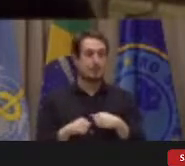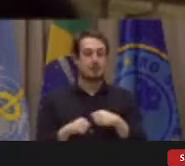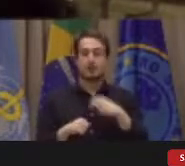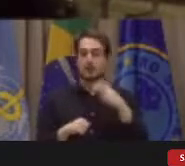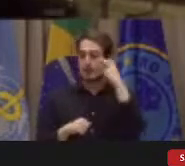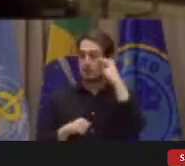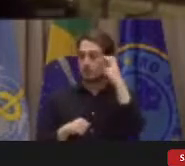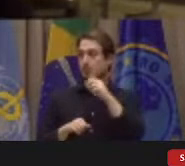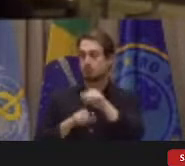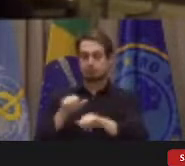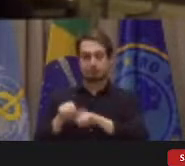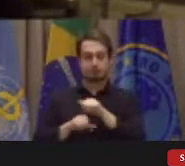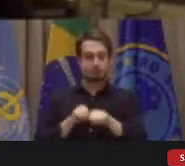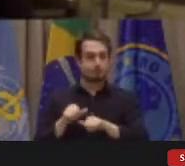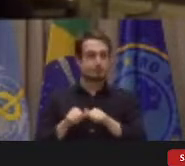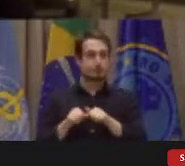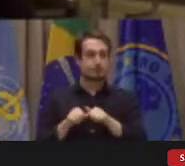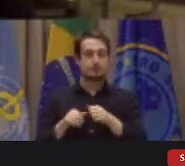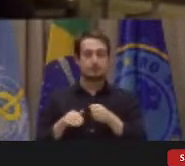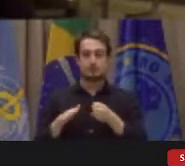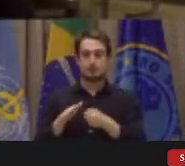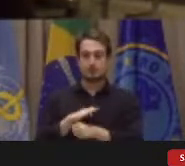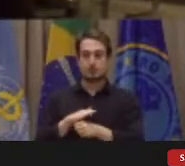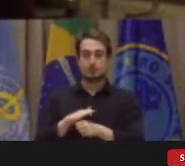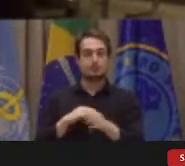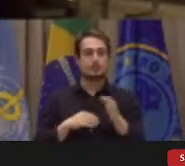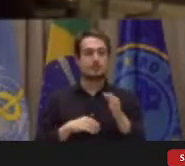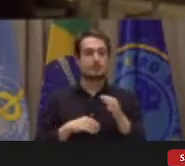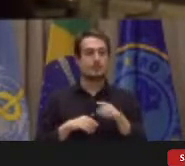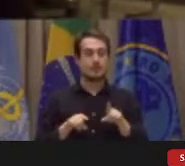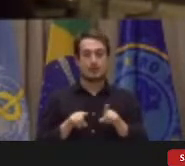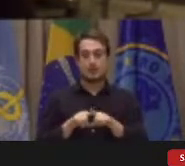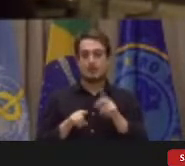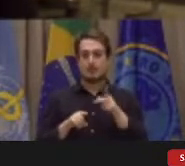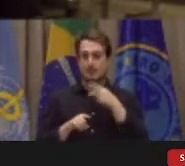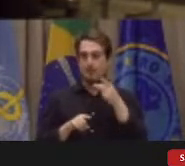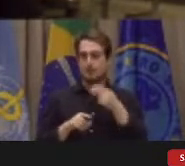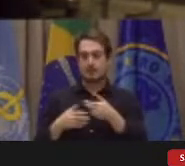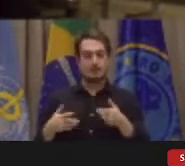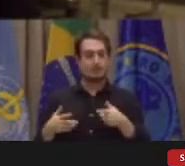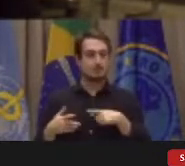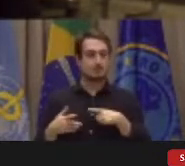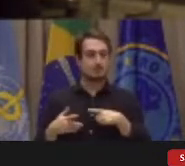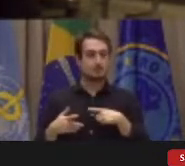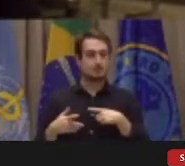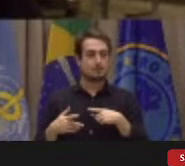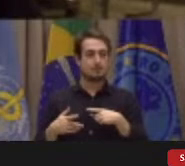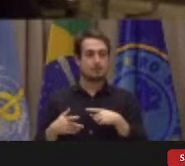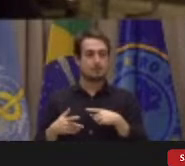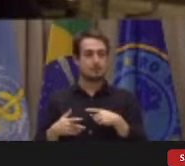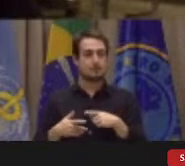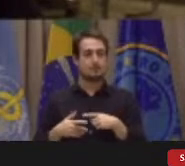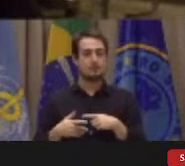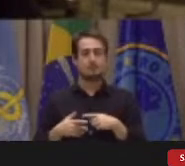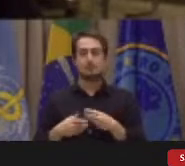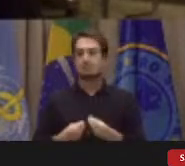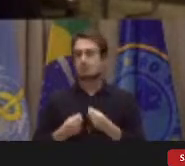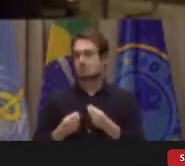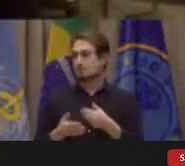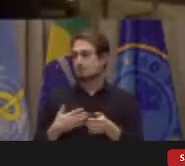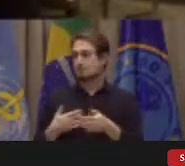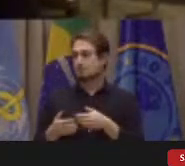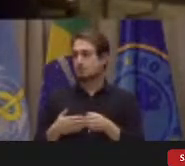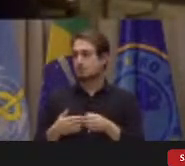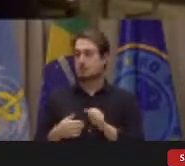the culture. The students that are graduating now, they